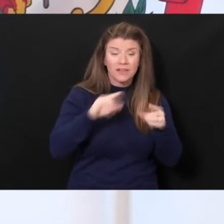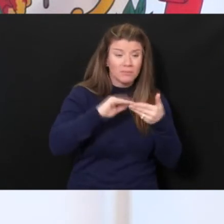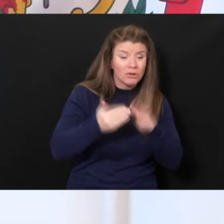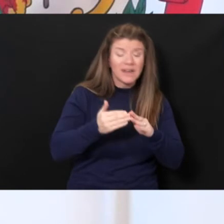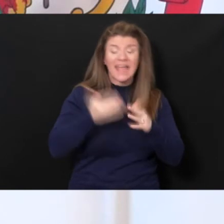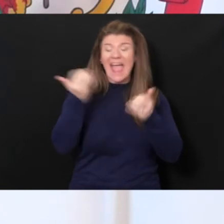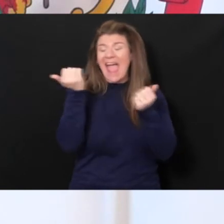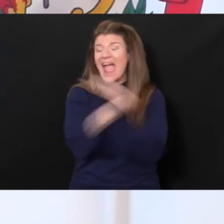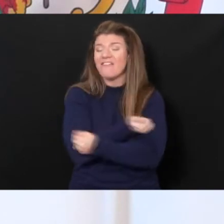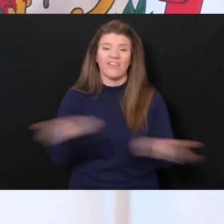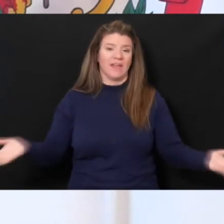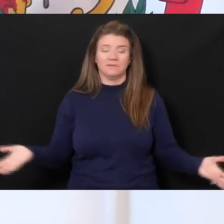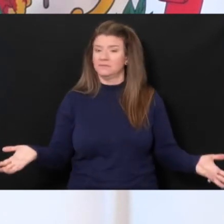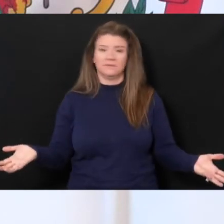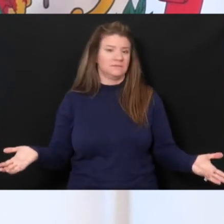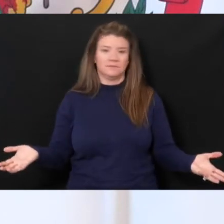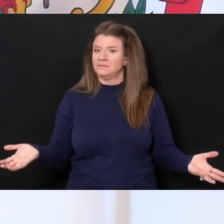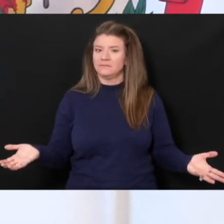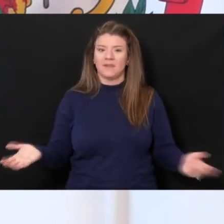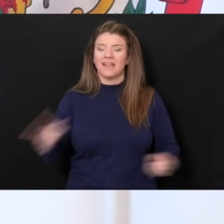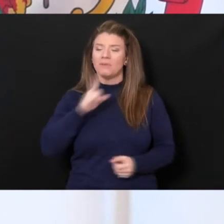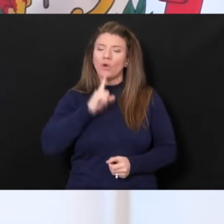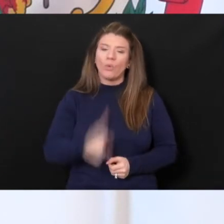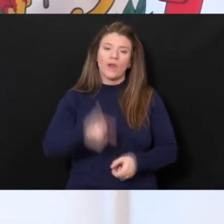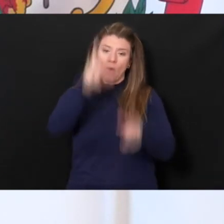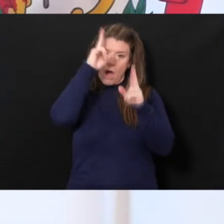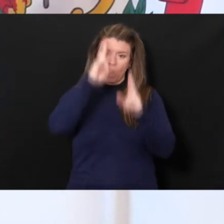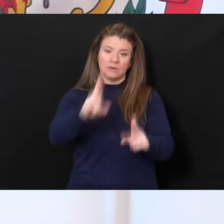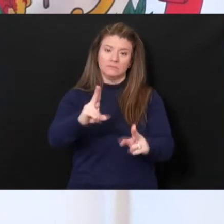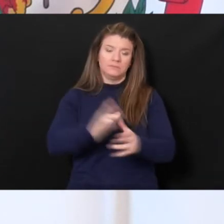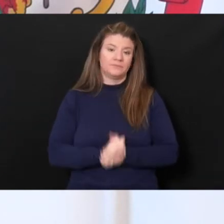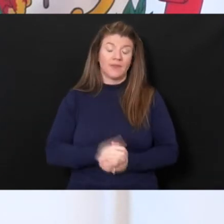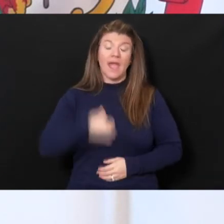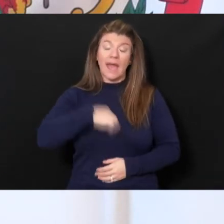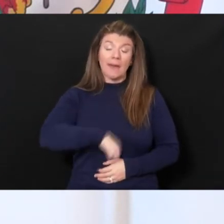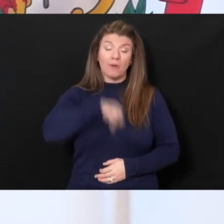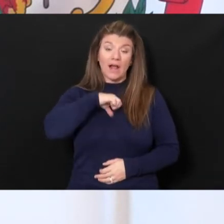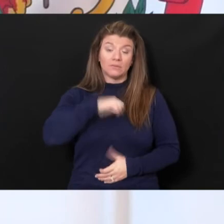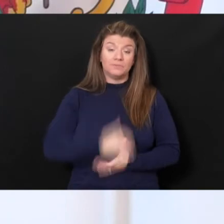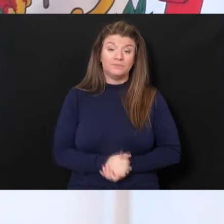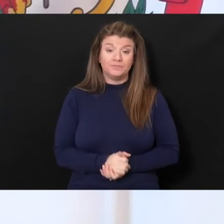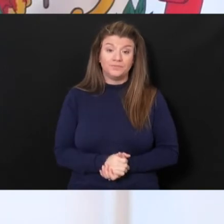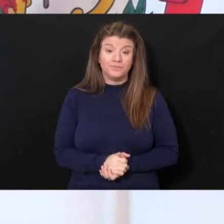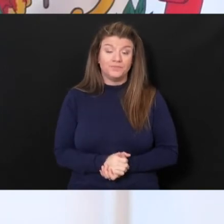happen. It's been a real honor, and I'm proud of them.